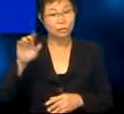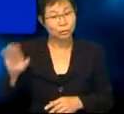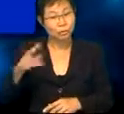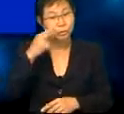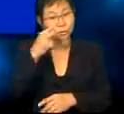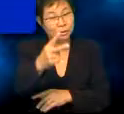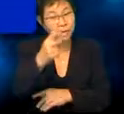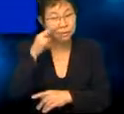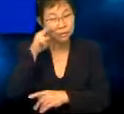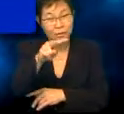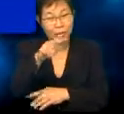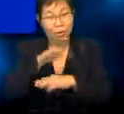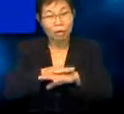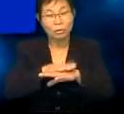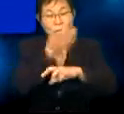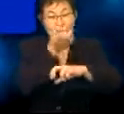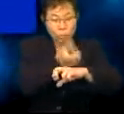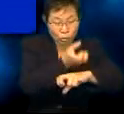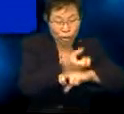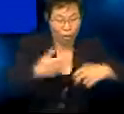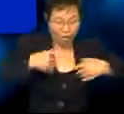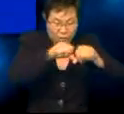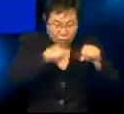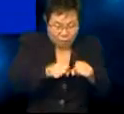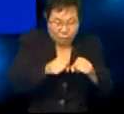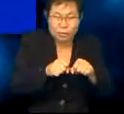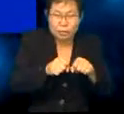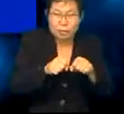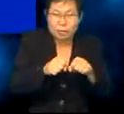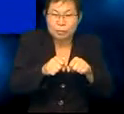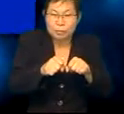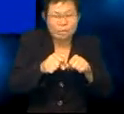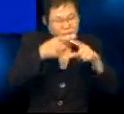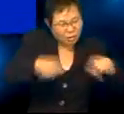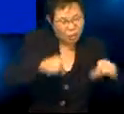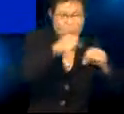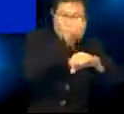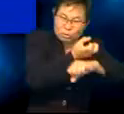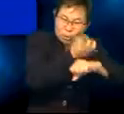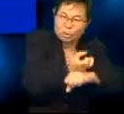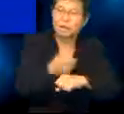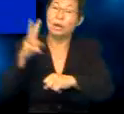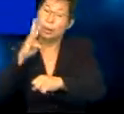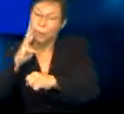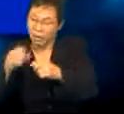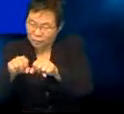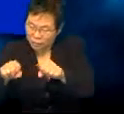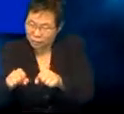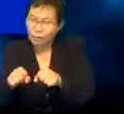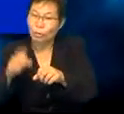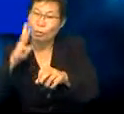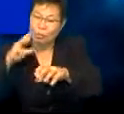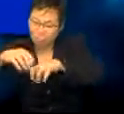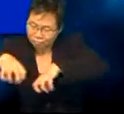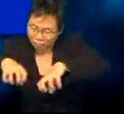You see, unlike solids, there are spaces between liquids. Since the spaces between